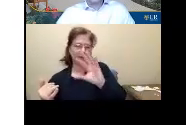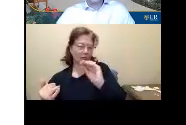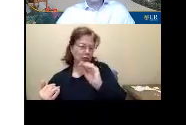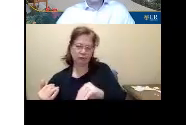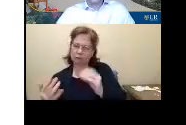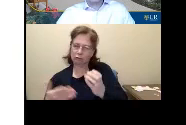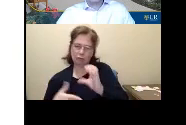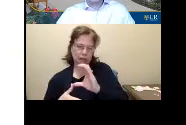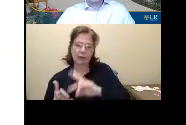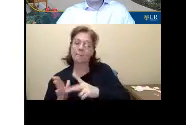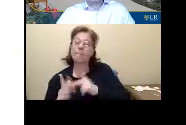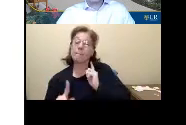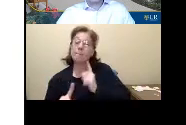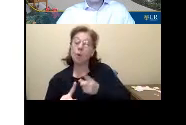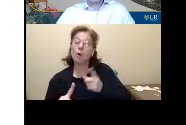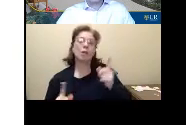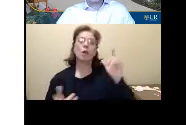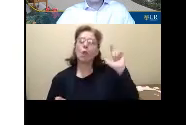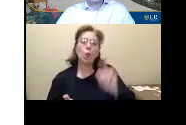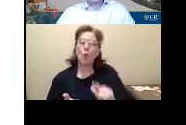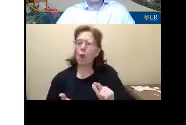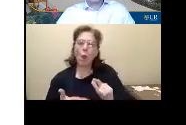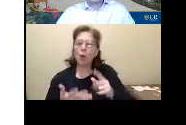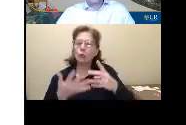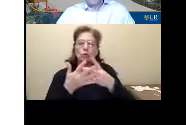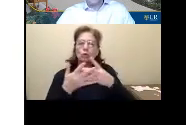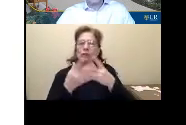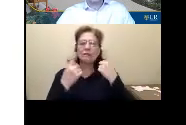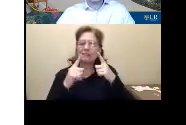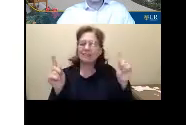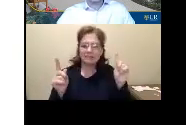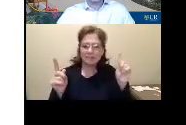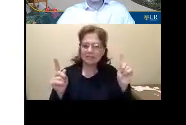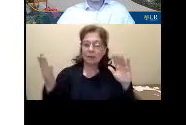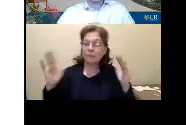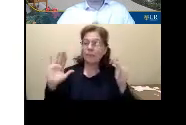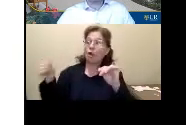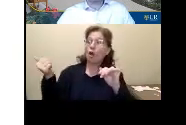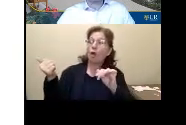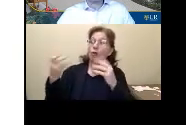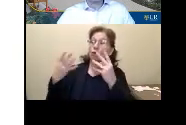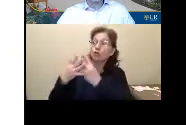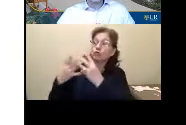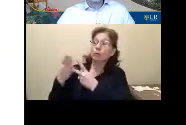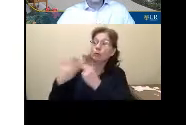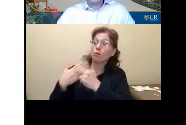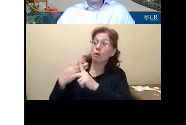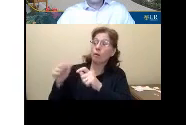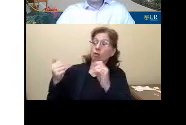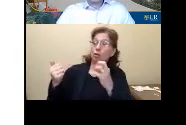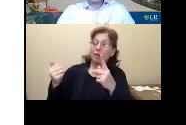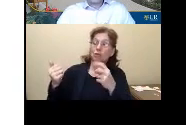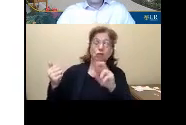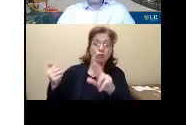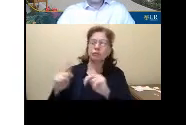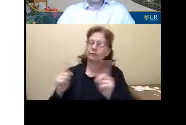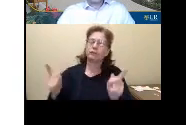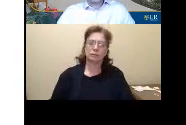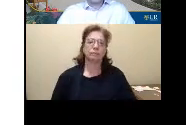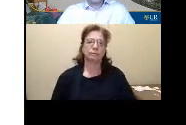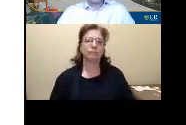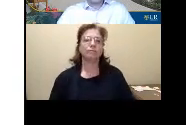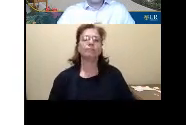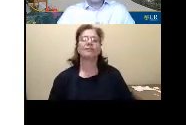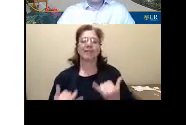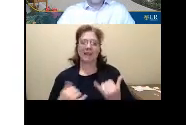very low as a nation in terms of screening lung cancer compared to other cancer screening programs. So let's step back and look at